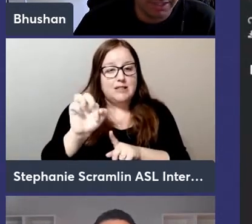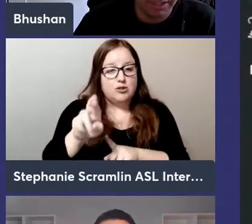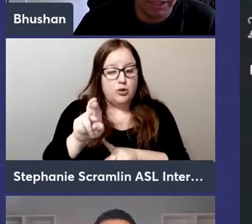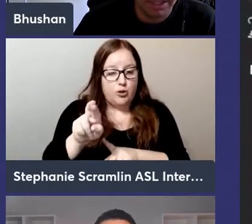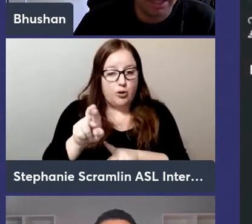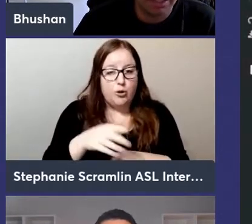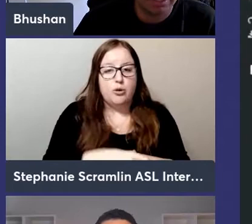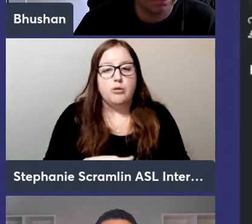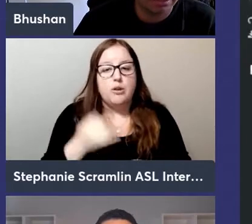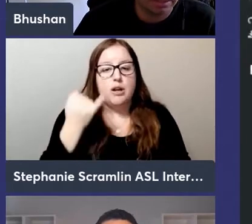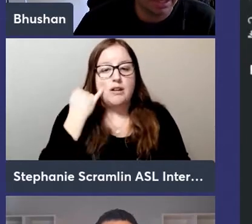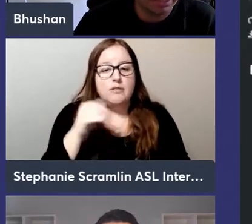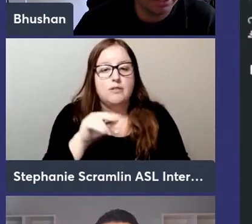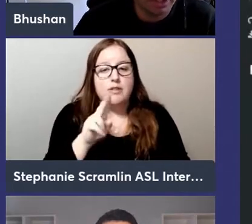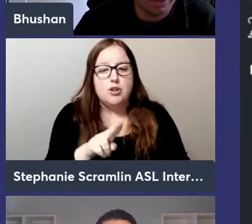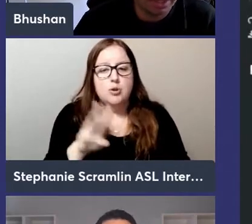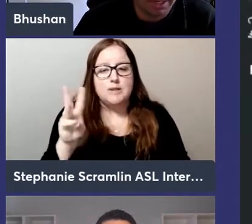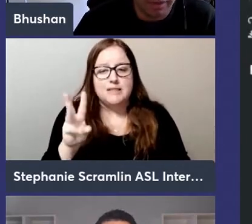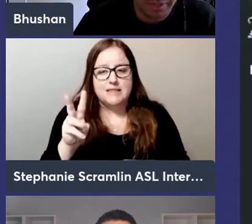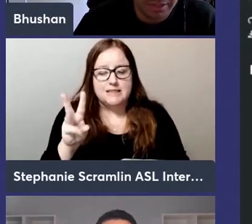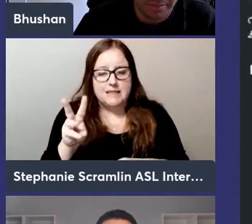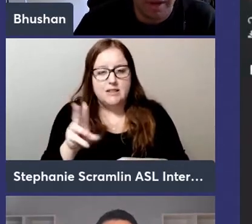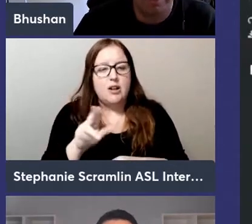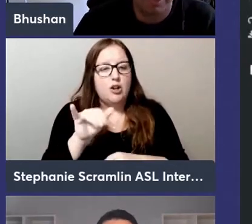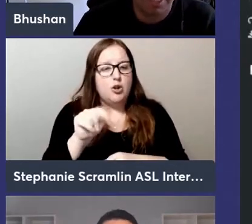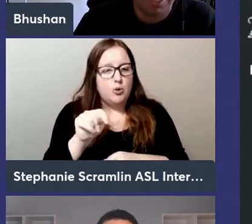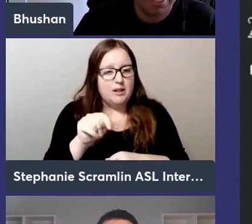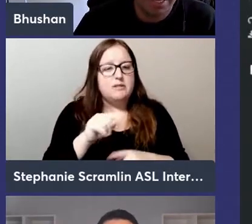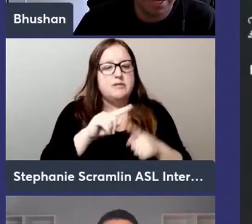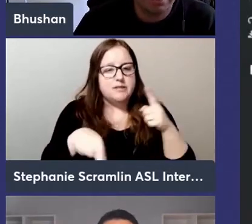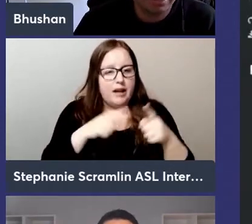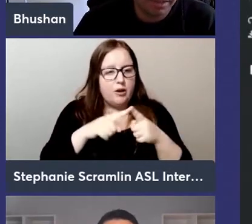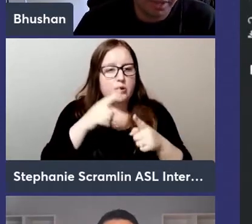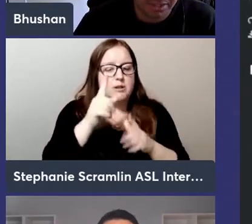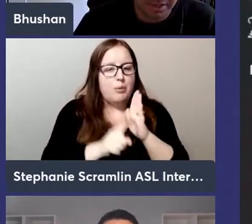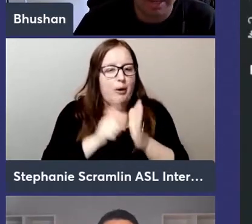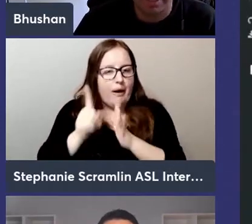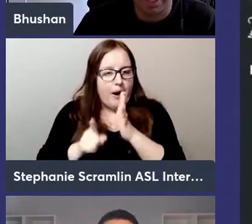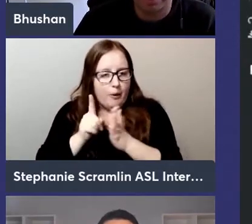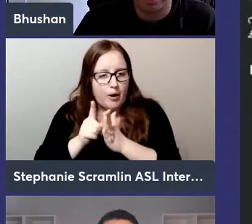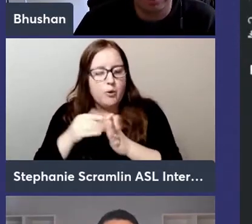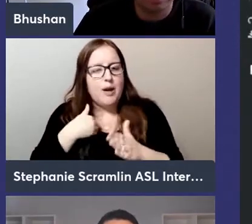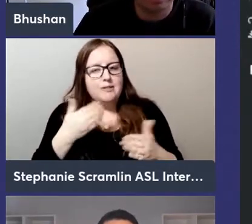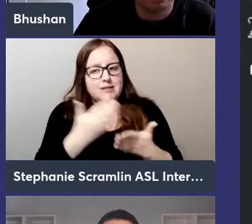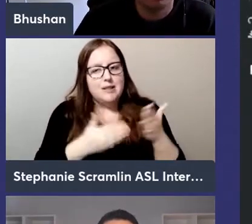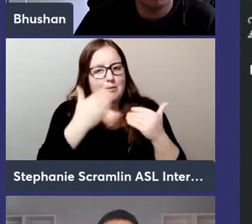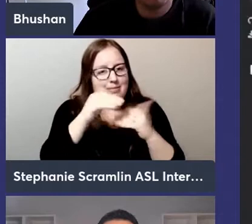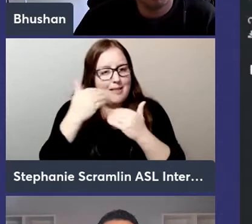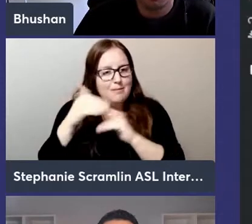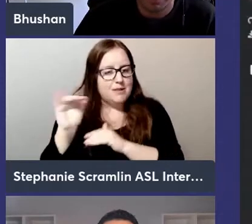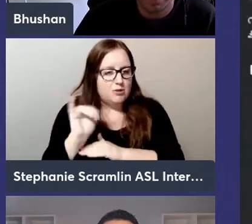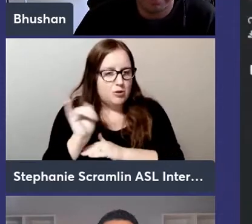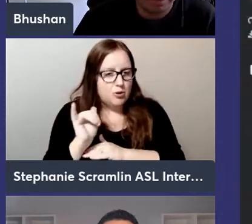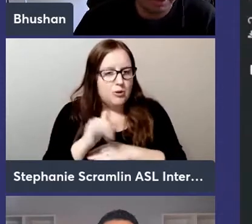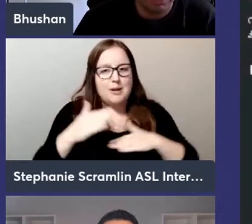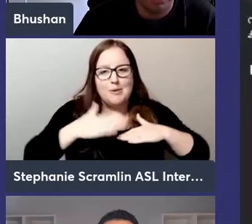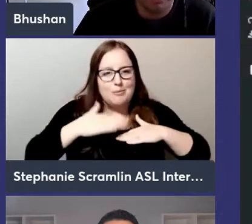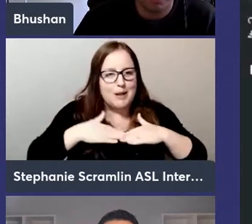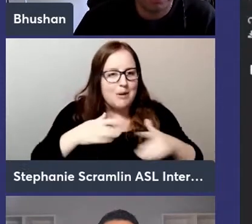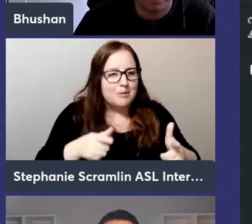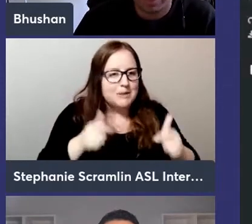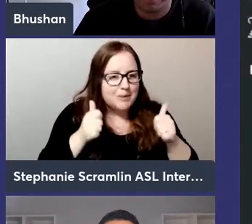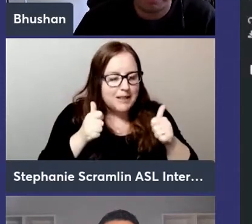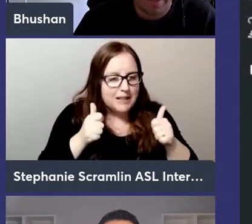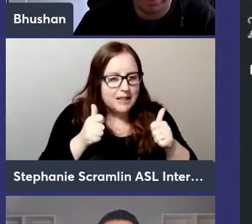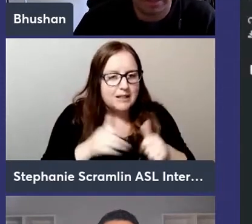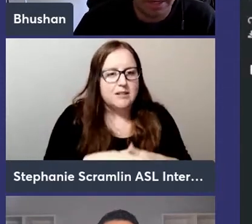unit 16. It is the units are kilometers per hour, and there are some constraints like minimum speed 0